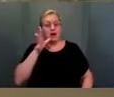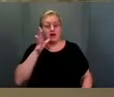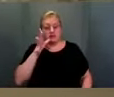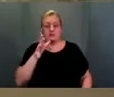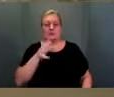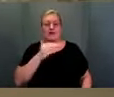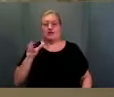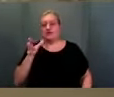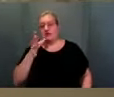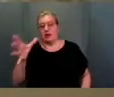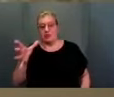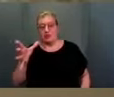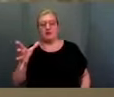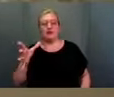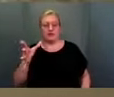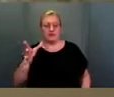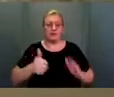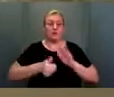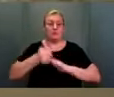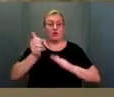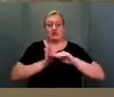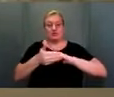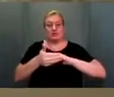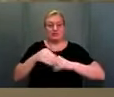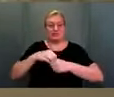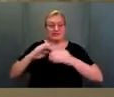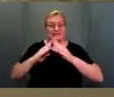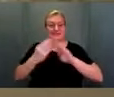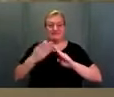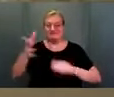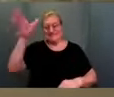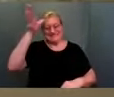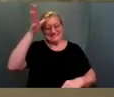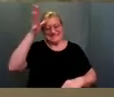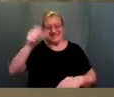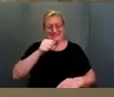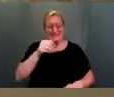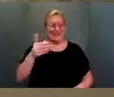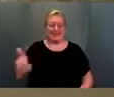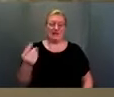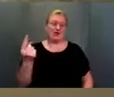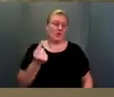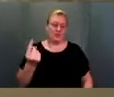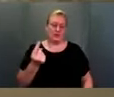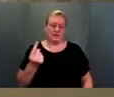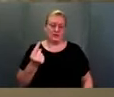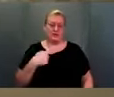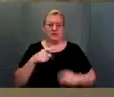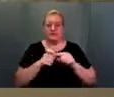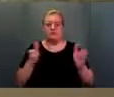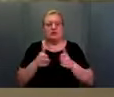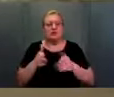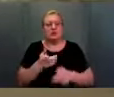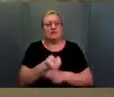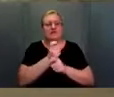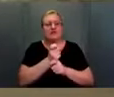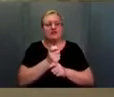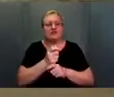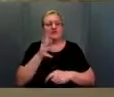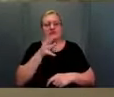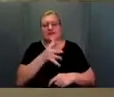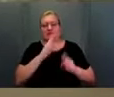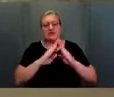grandmother. Like most Jamaican inner-city families, dads weren't always present. I'm from a small fishing village in the